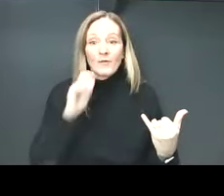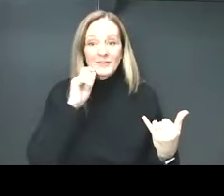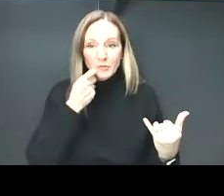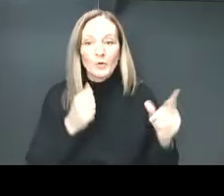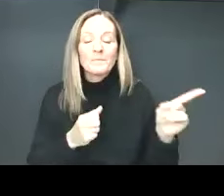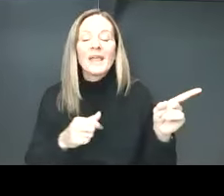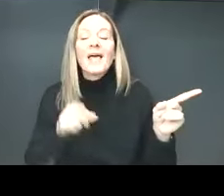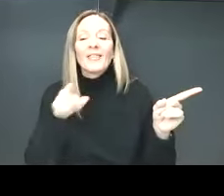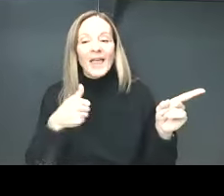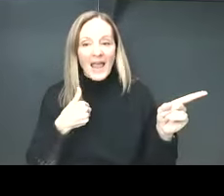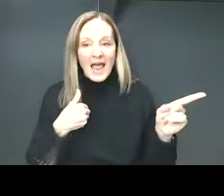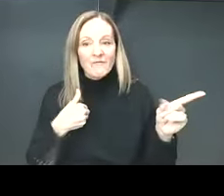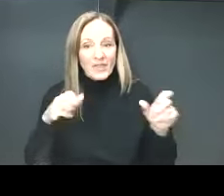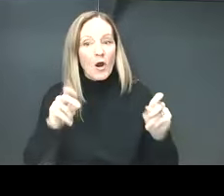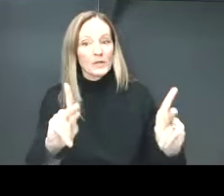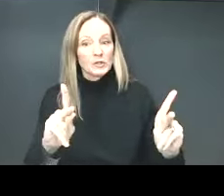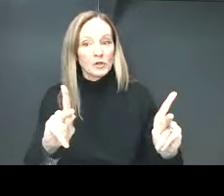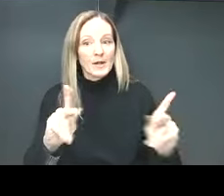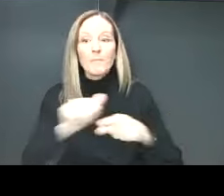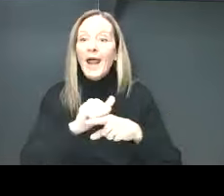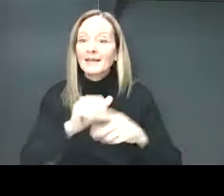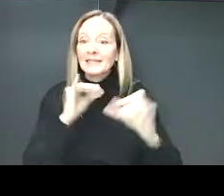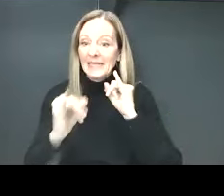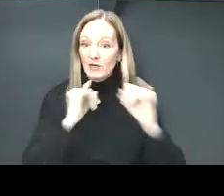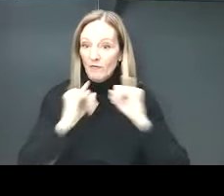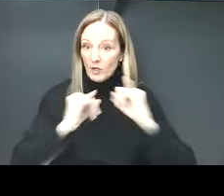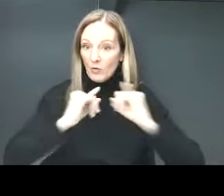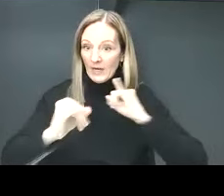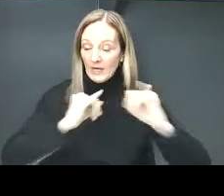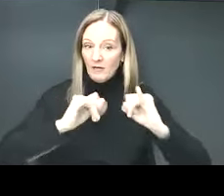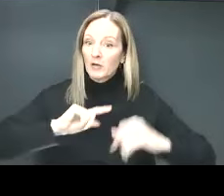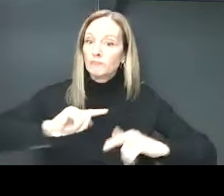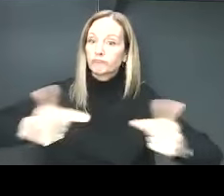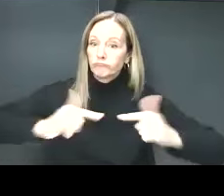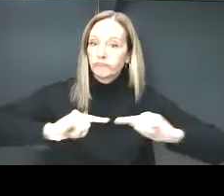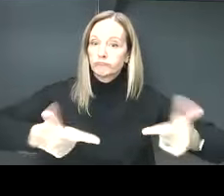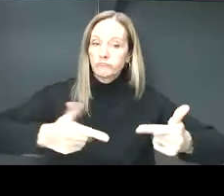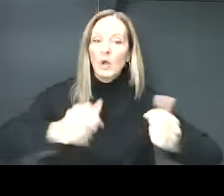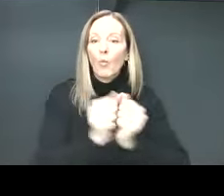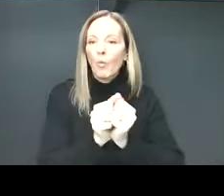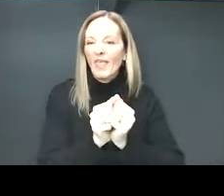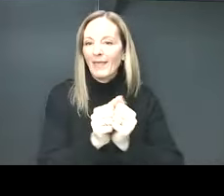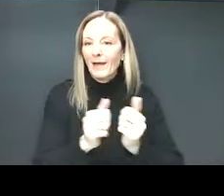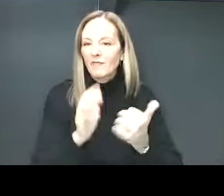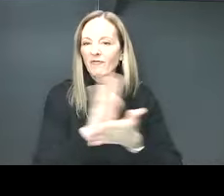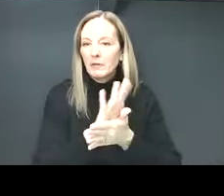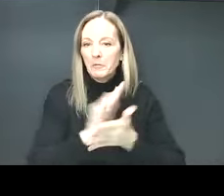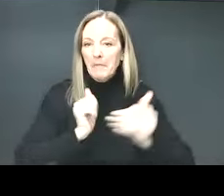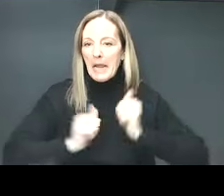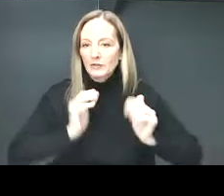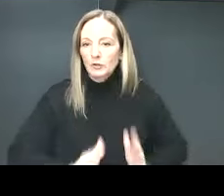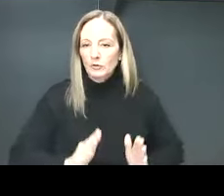have the opportunity to practice their interview skills by going back and forth with a filmed actor. And we just want to show you that very